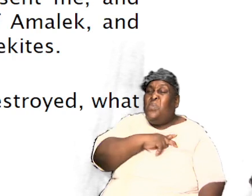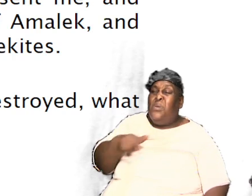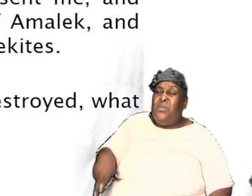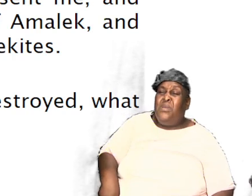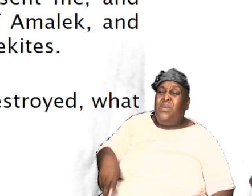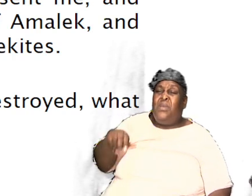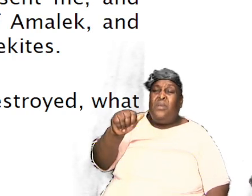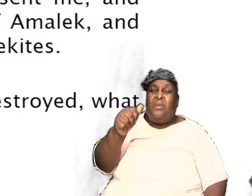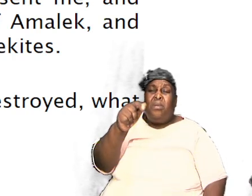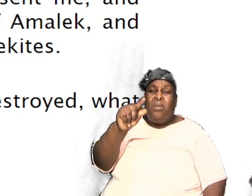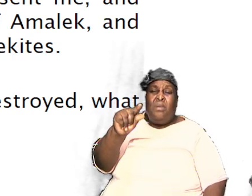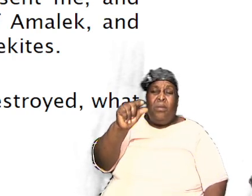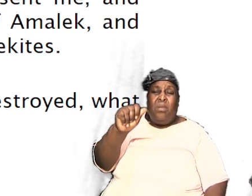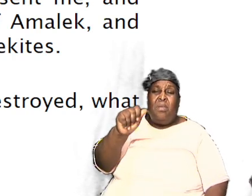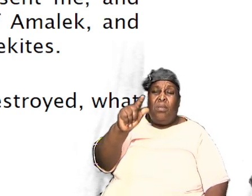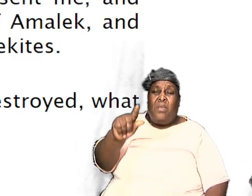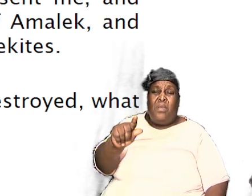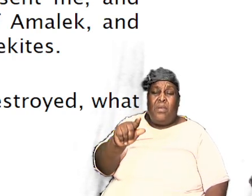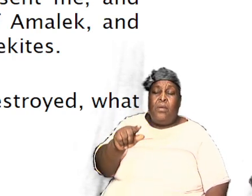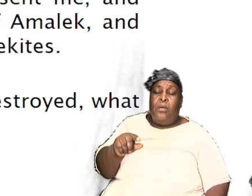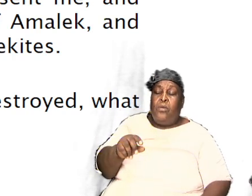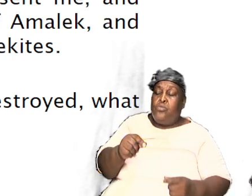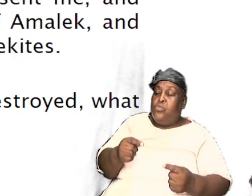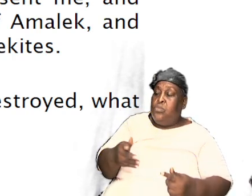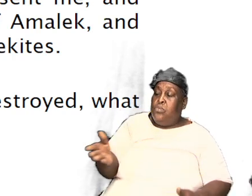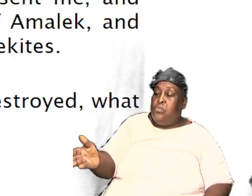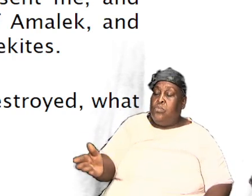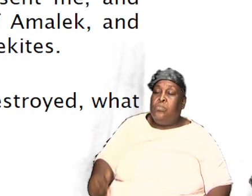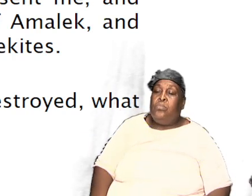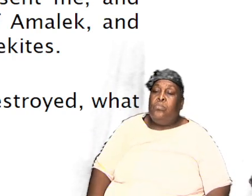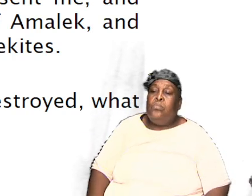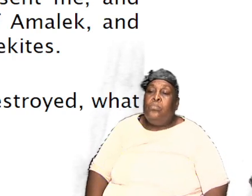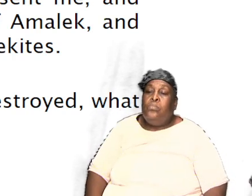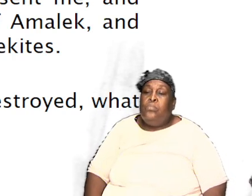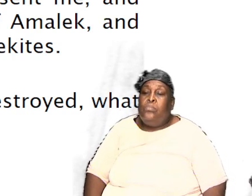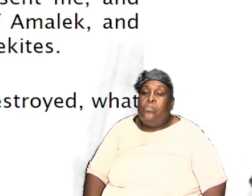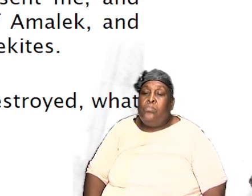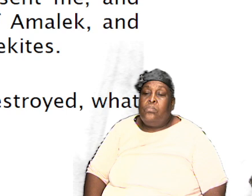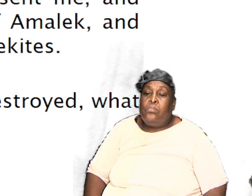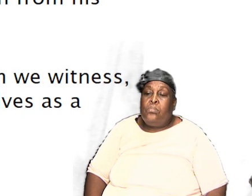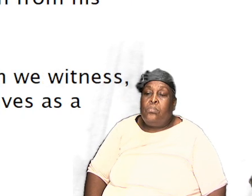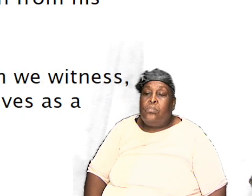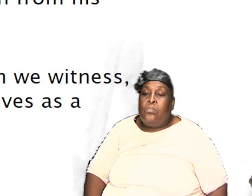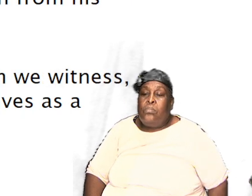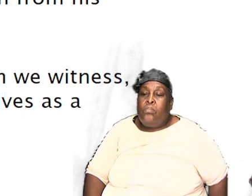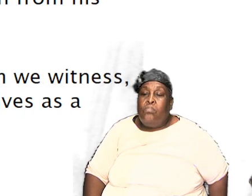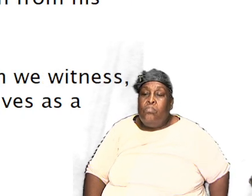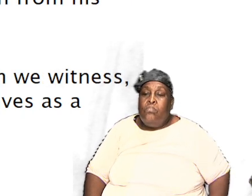Next slide.